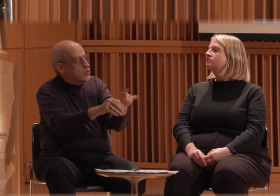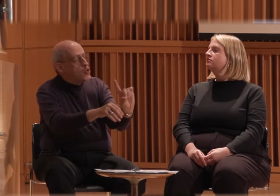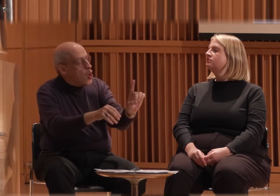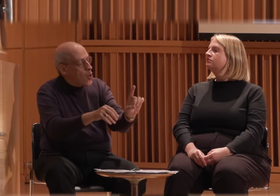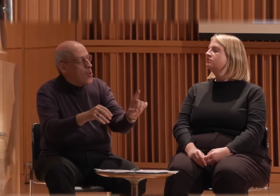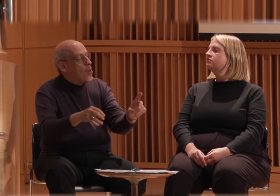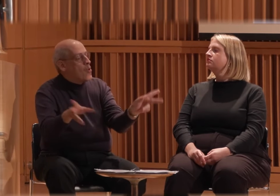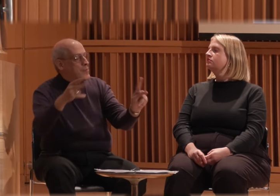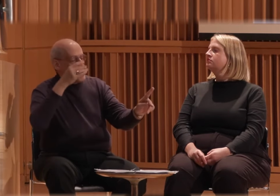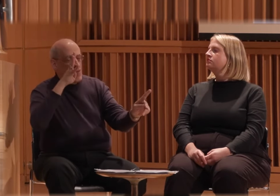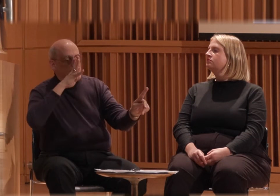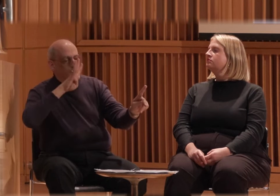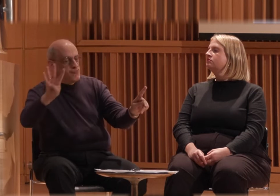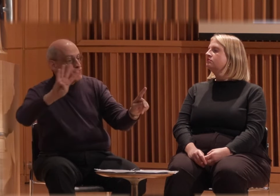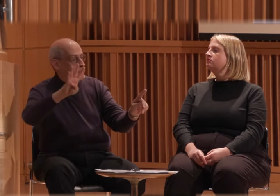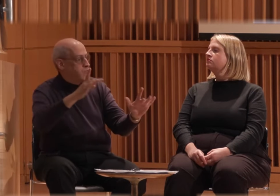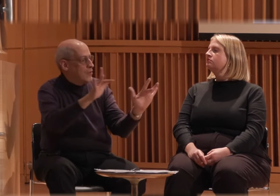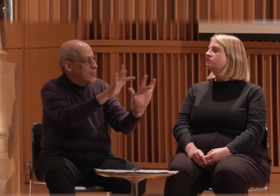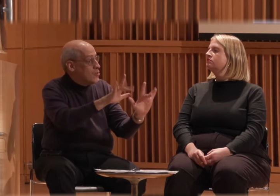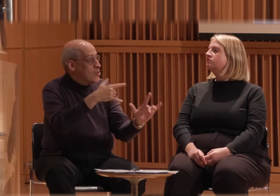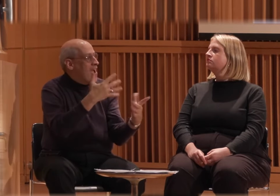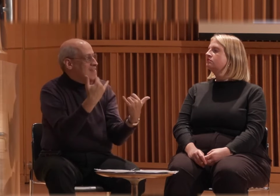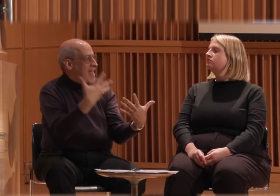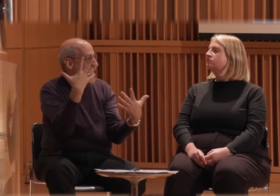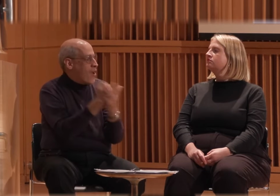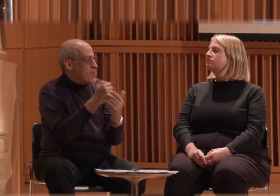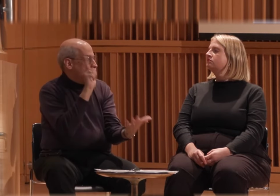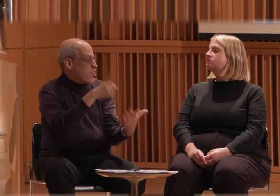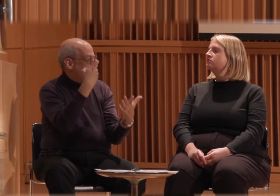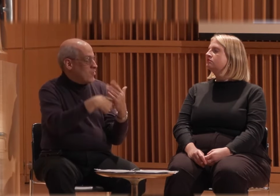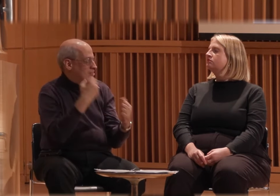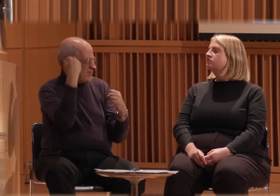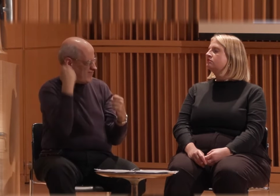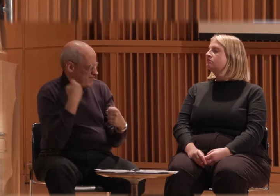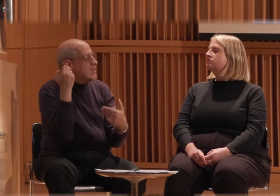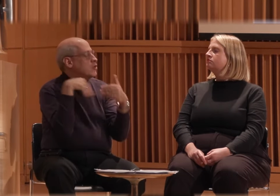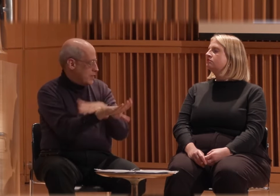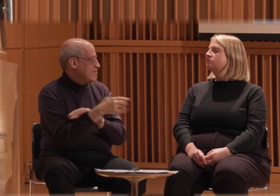one cares about the stock, you get it low, and then at some point,